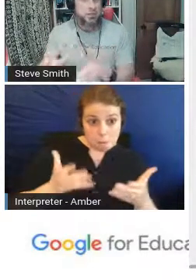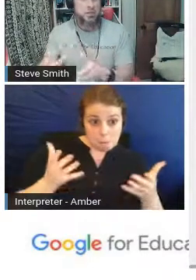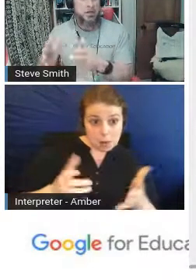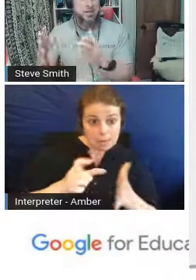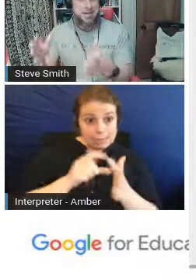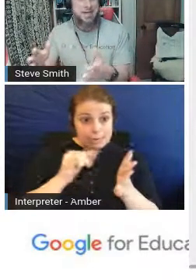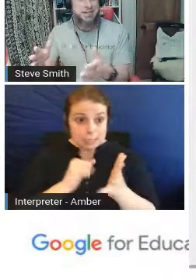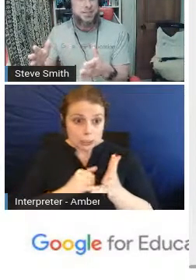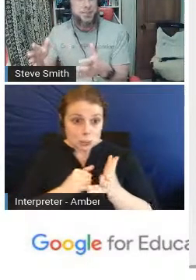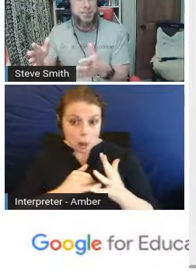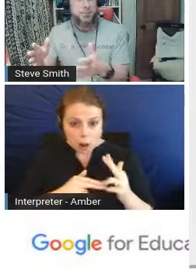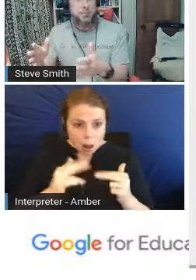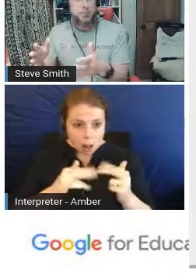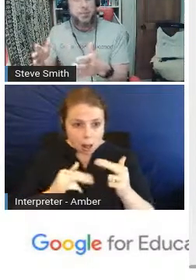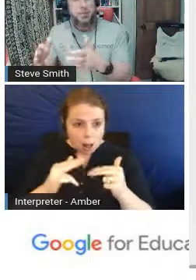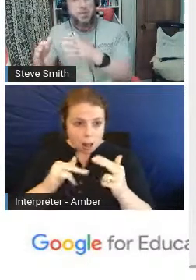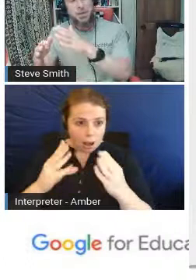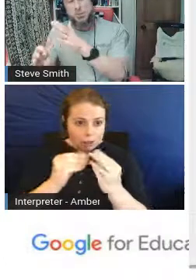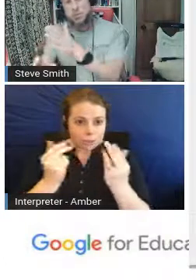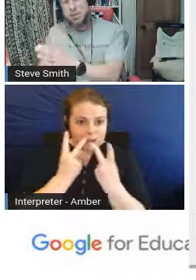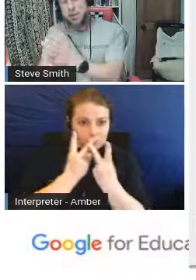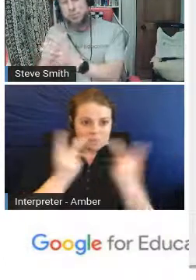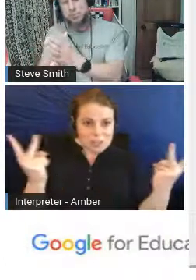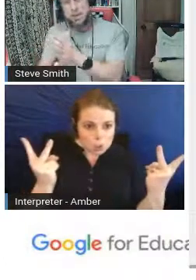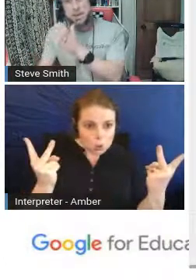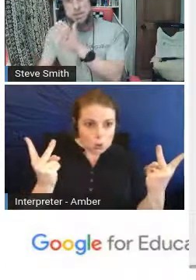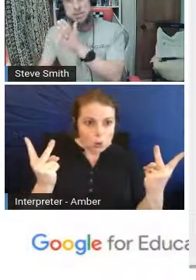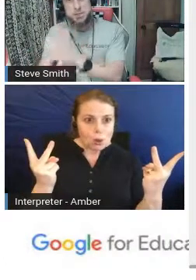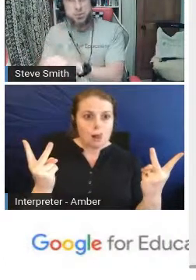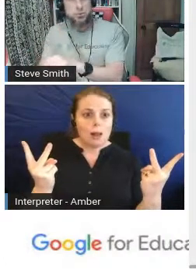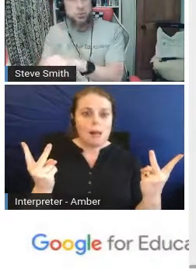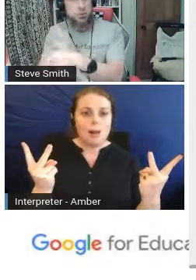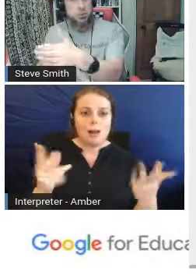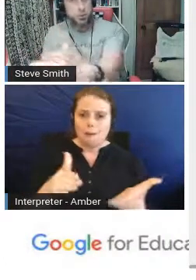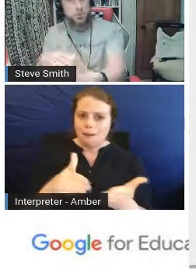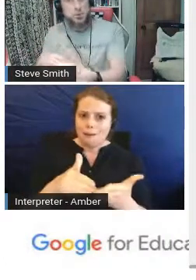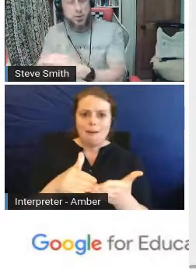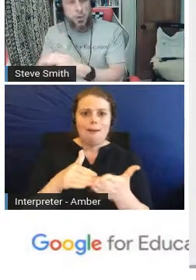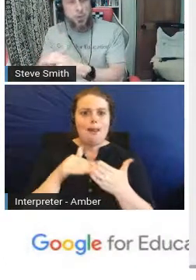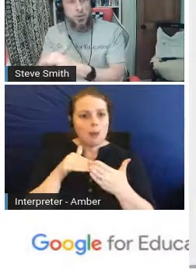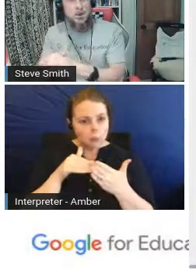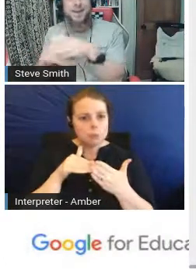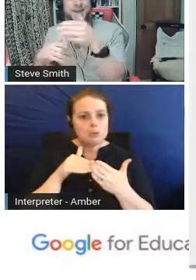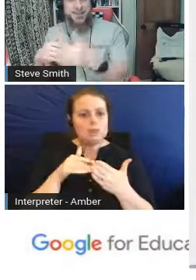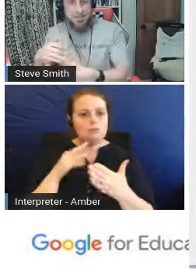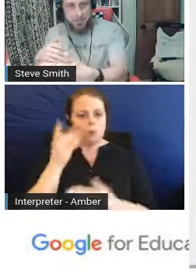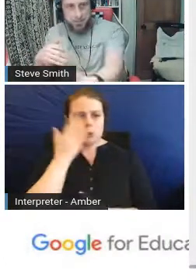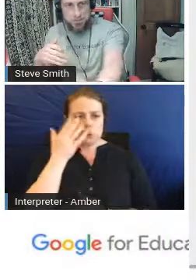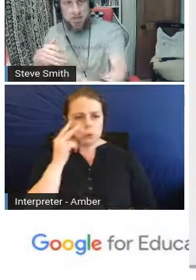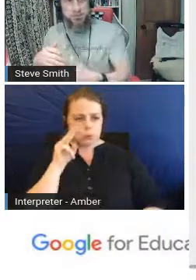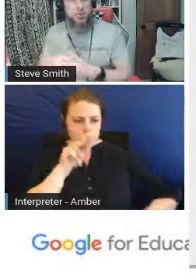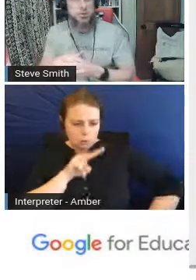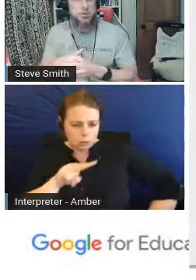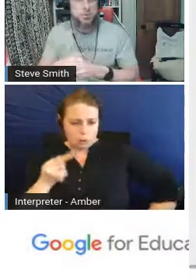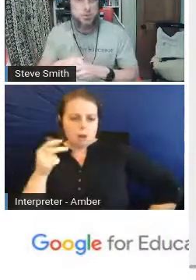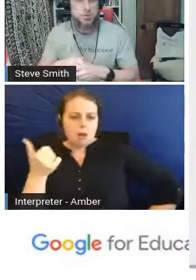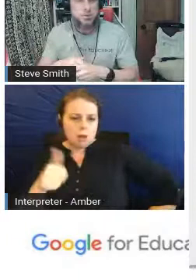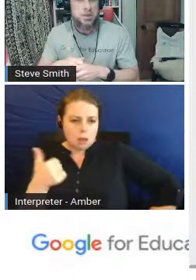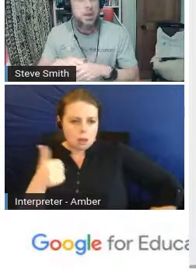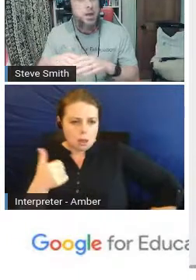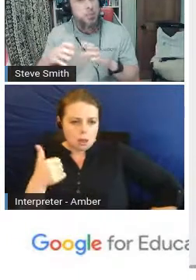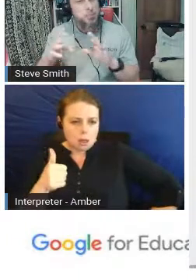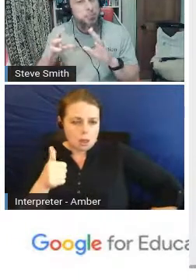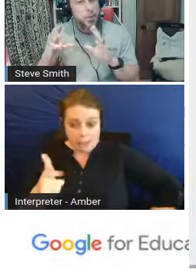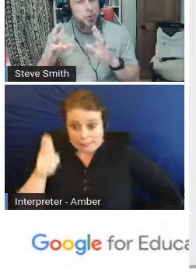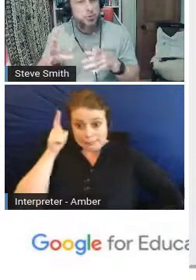to visualize data is really helpful as a school to look at what's going on, as a teacher to have a look at your